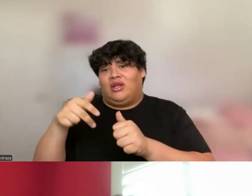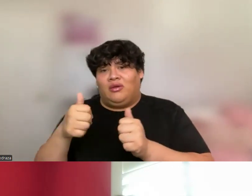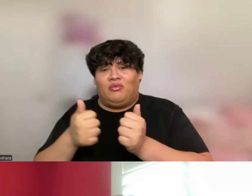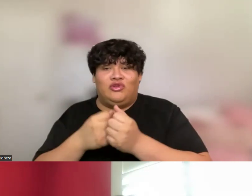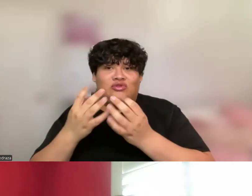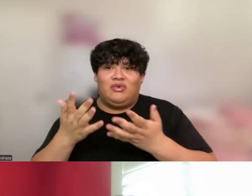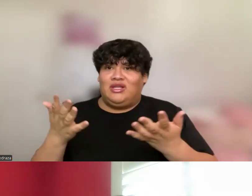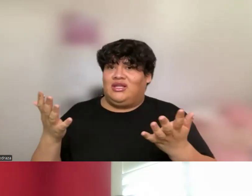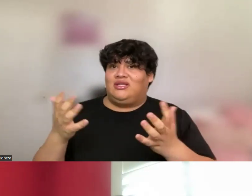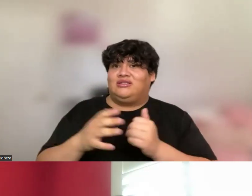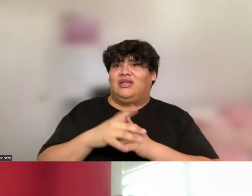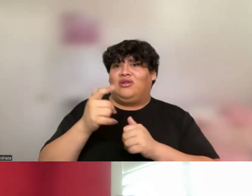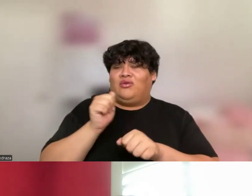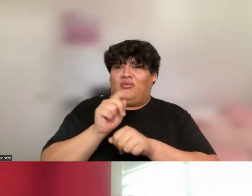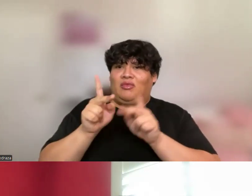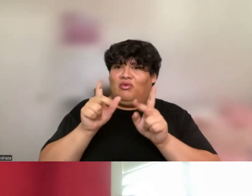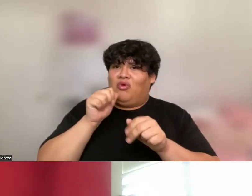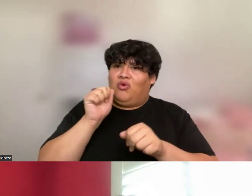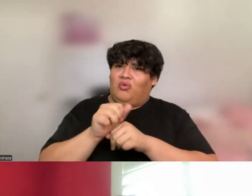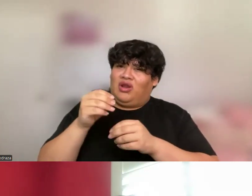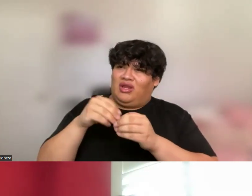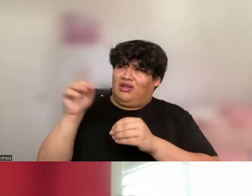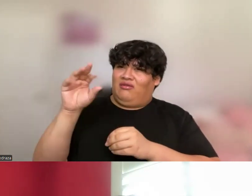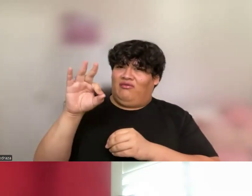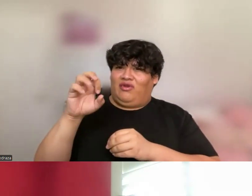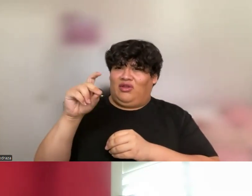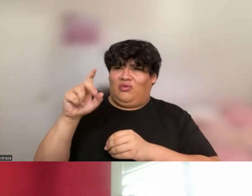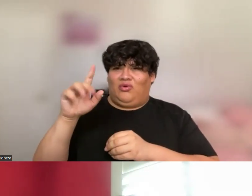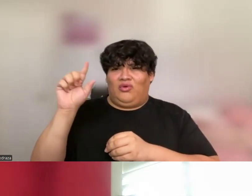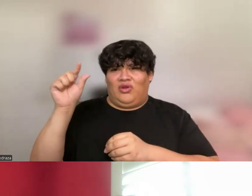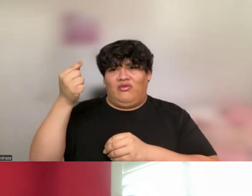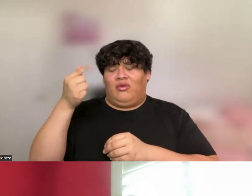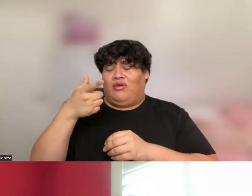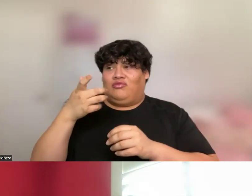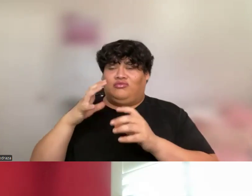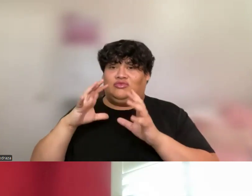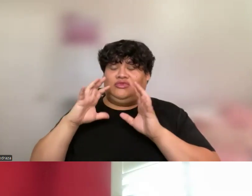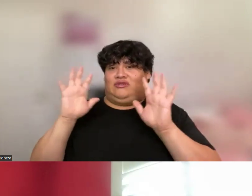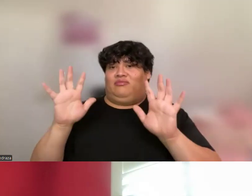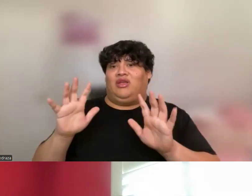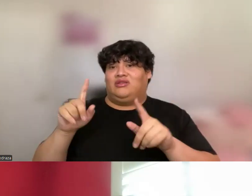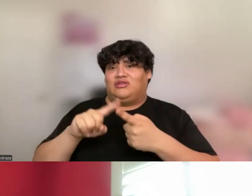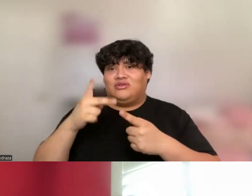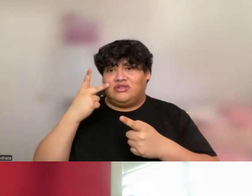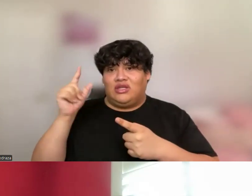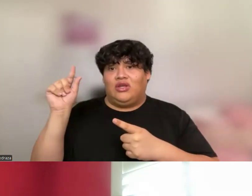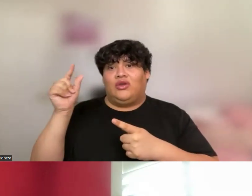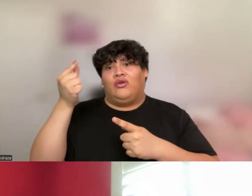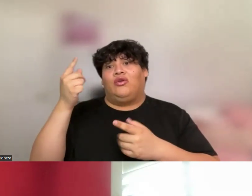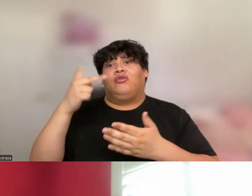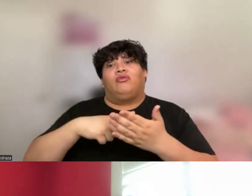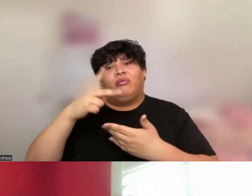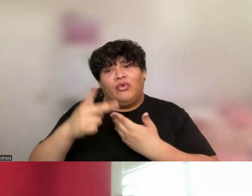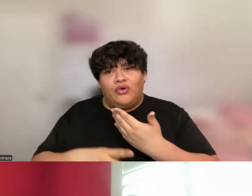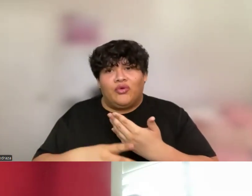things. And as someone who's worked I was at the federal government prior to this, it's fascinating to see a government